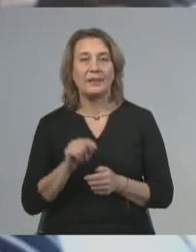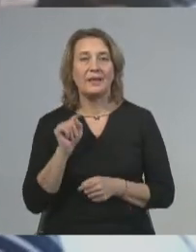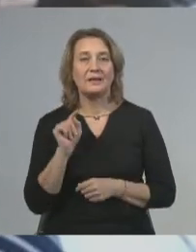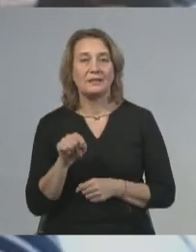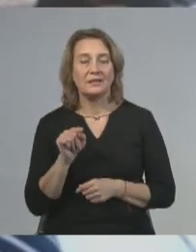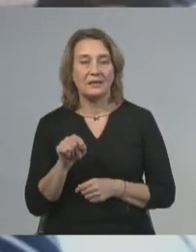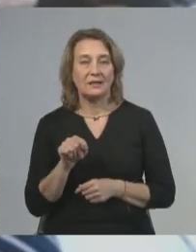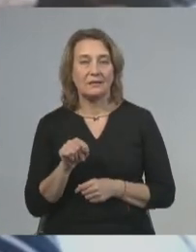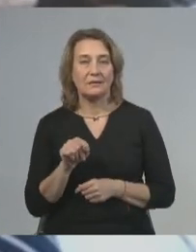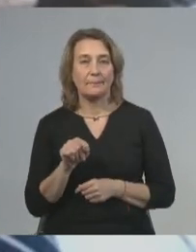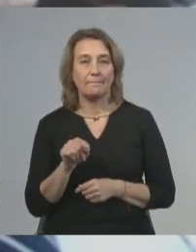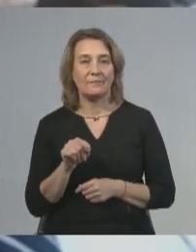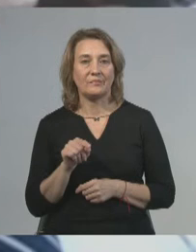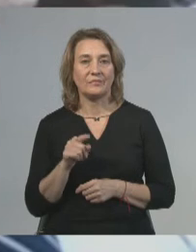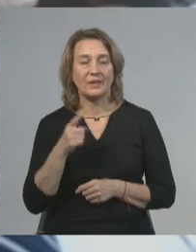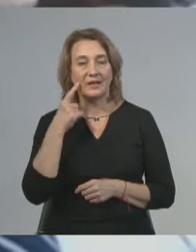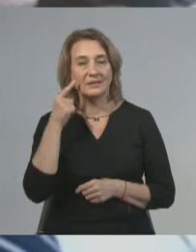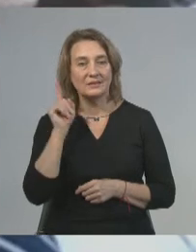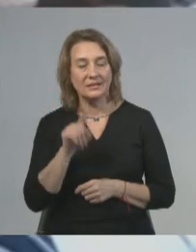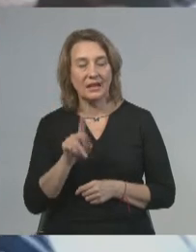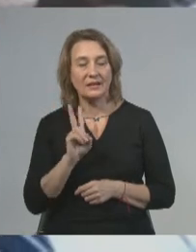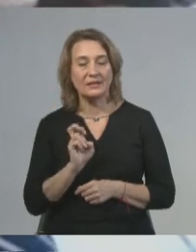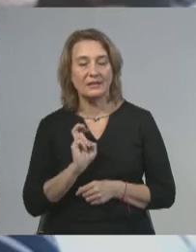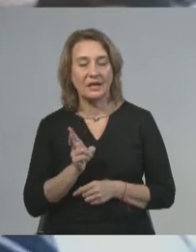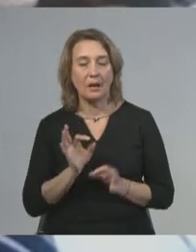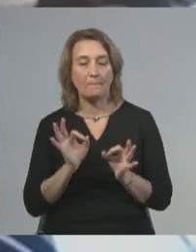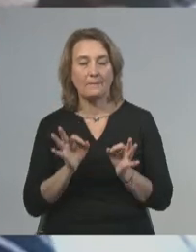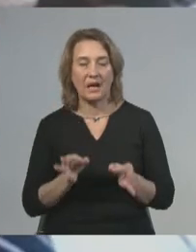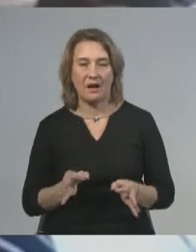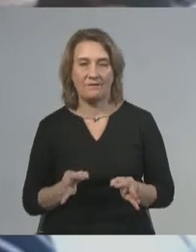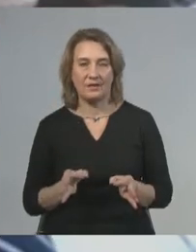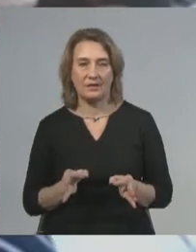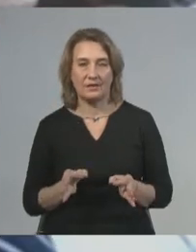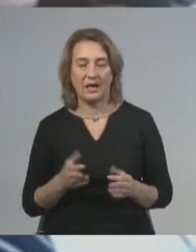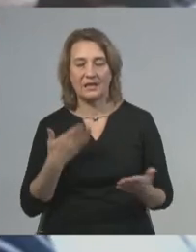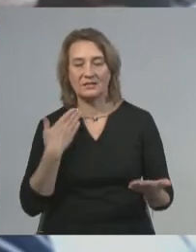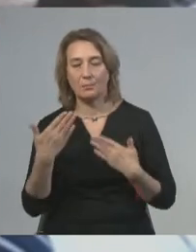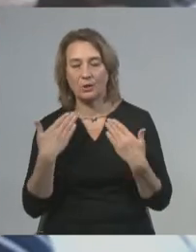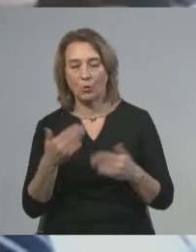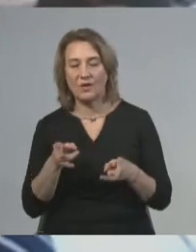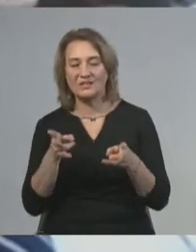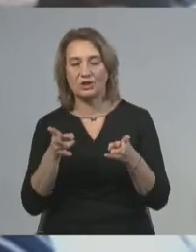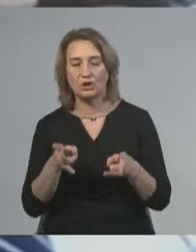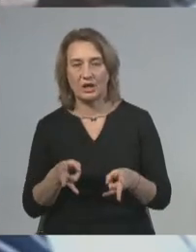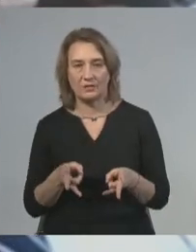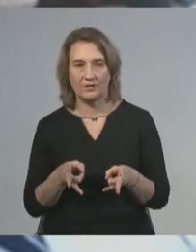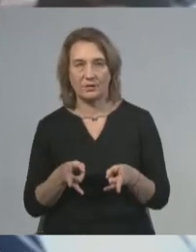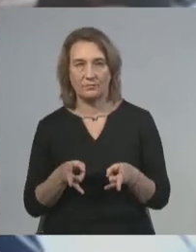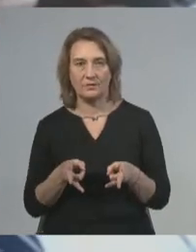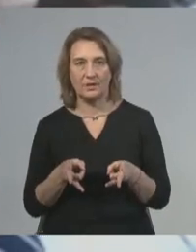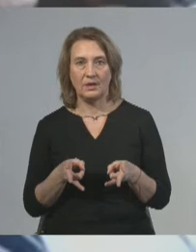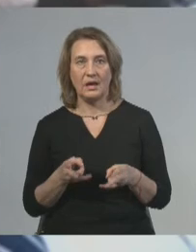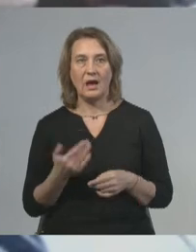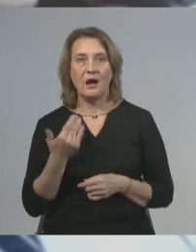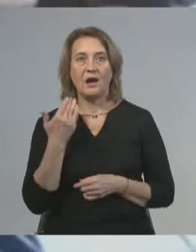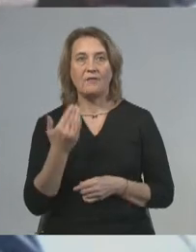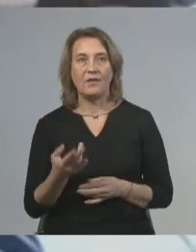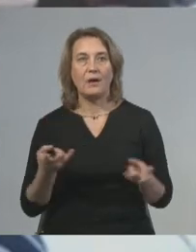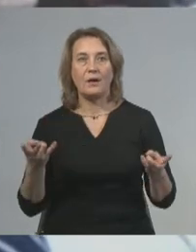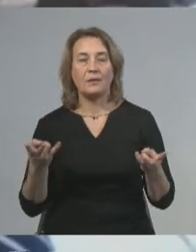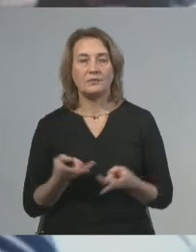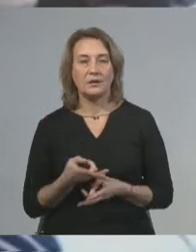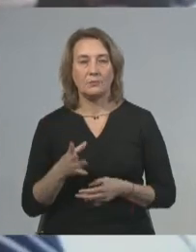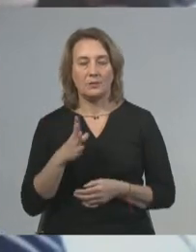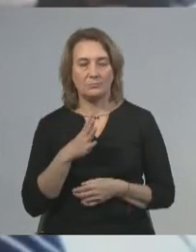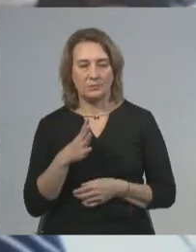identities and you have to protect uh protect the victim so there's always a way around it you just have to stay focused and this is more